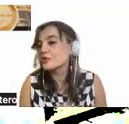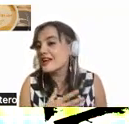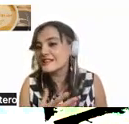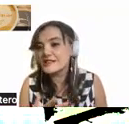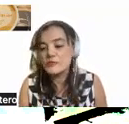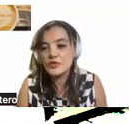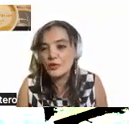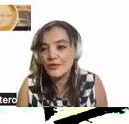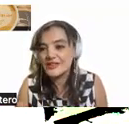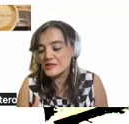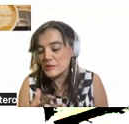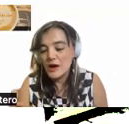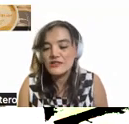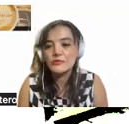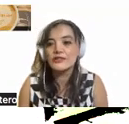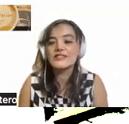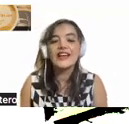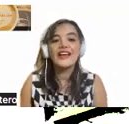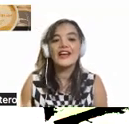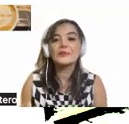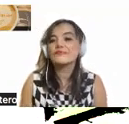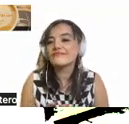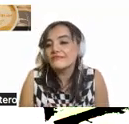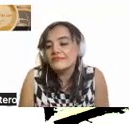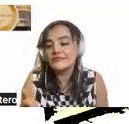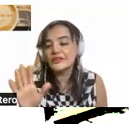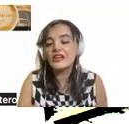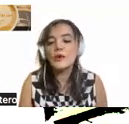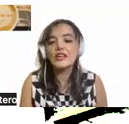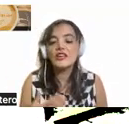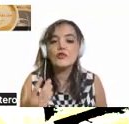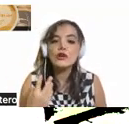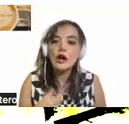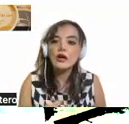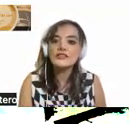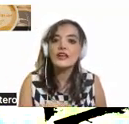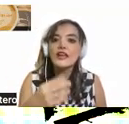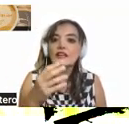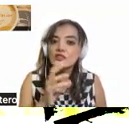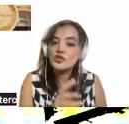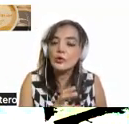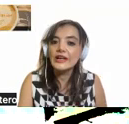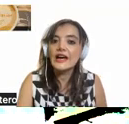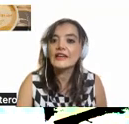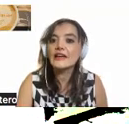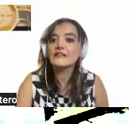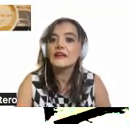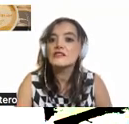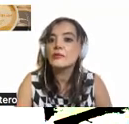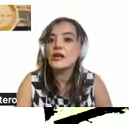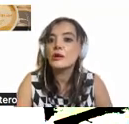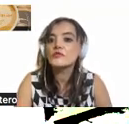the storyline is absurd, it's preposterous. But anyway, if you're caught in the storyline